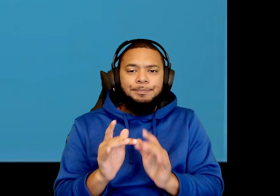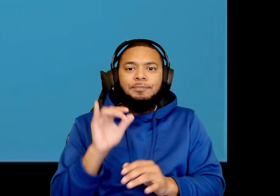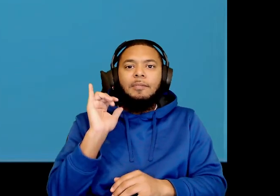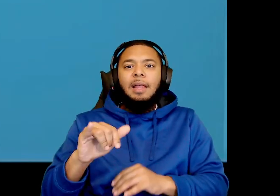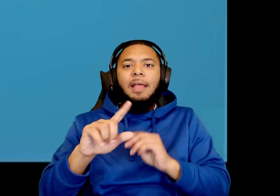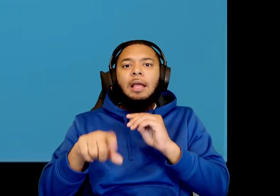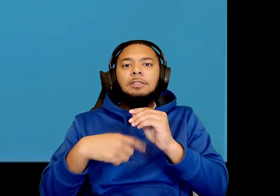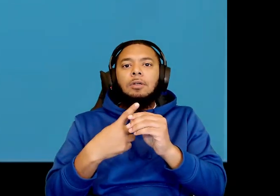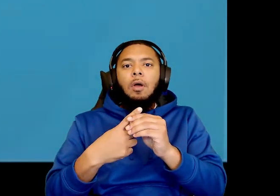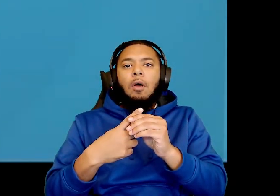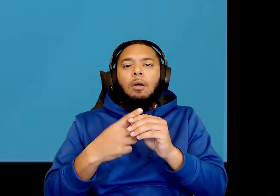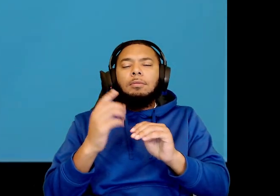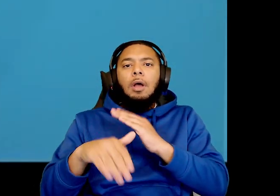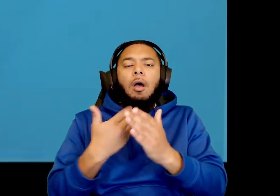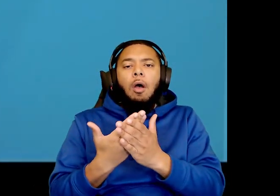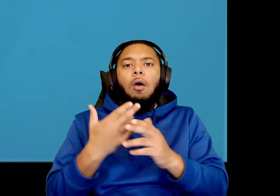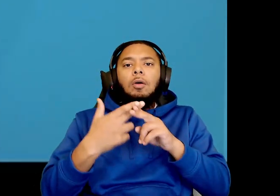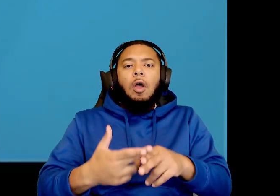fixed expenses.